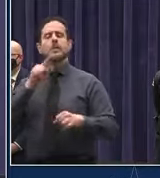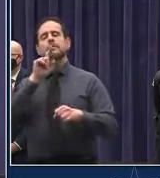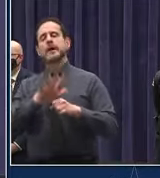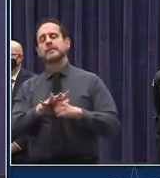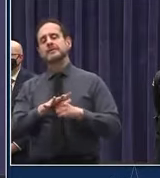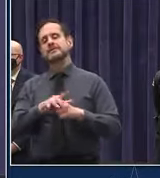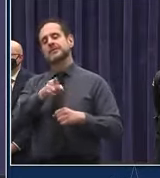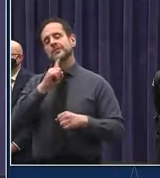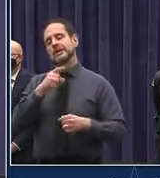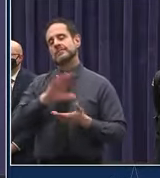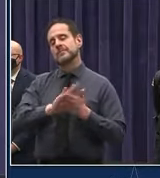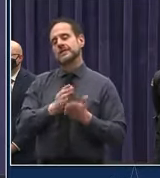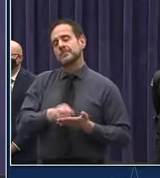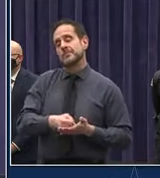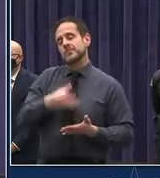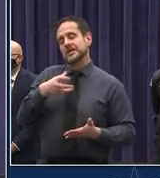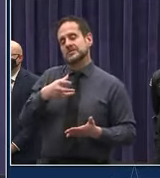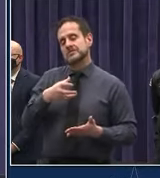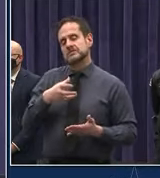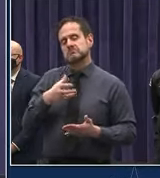gangs